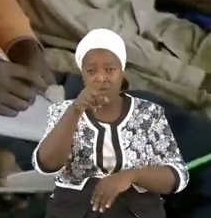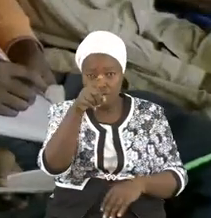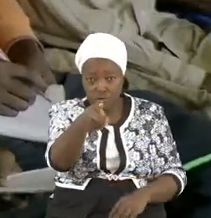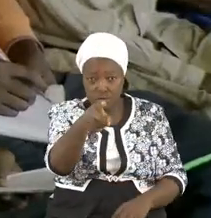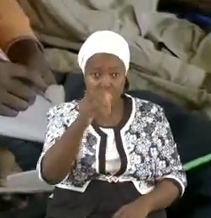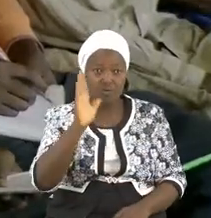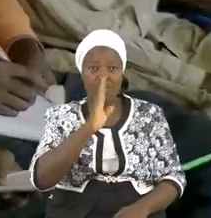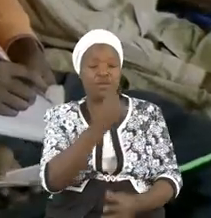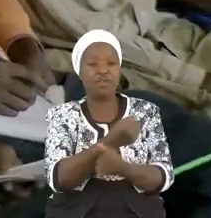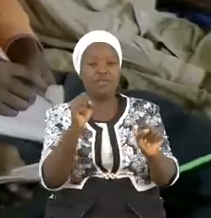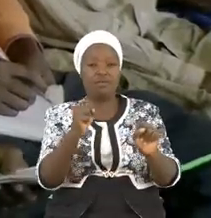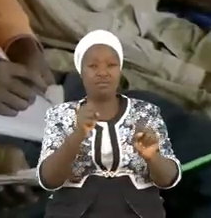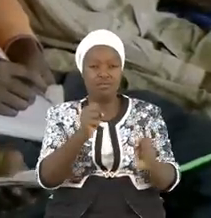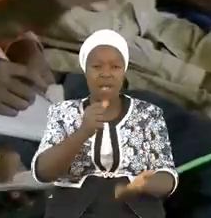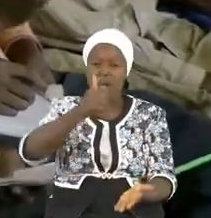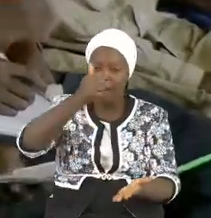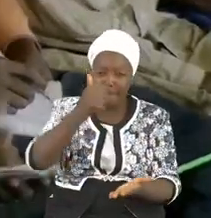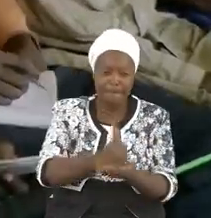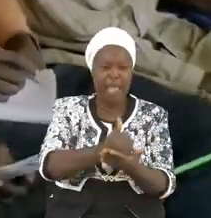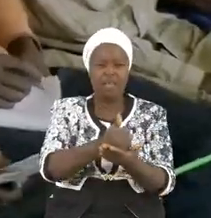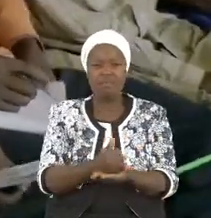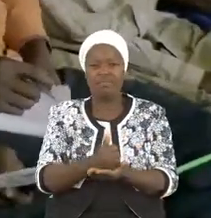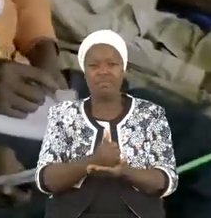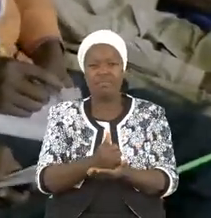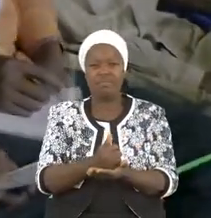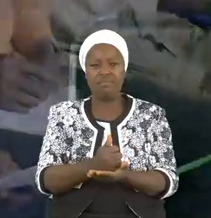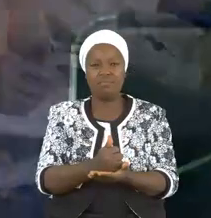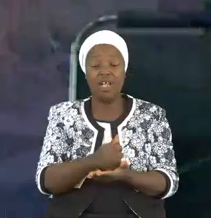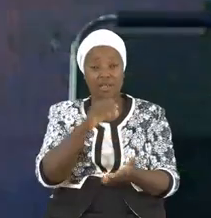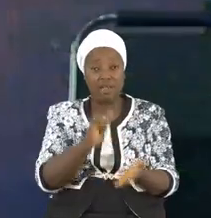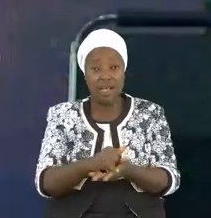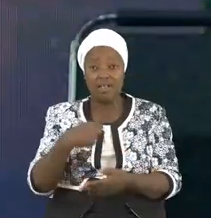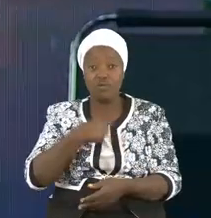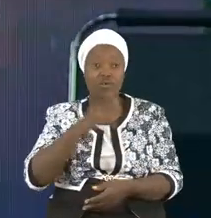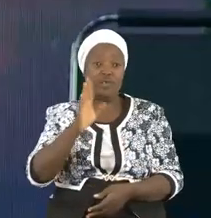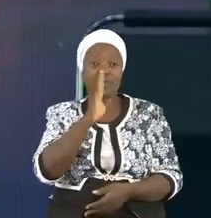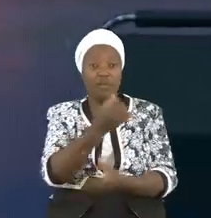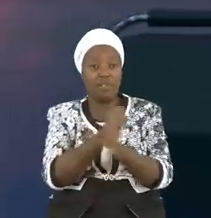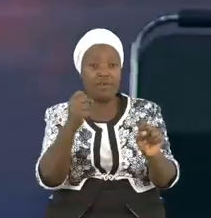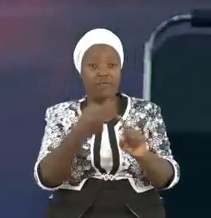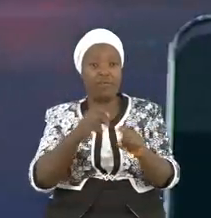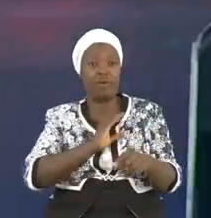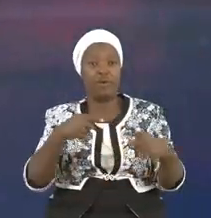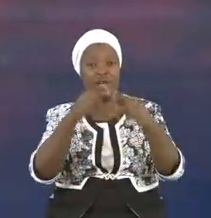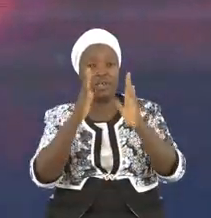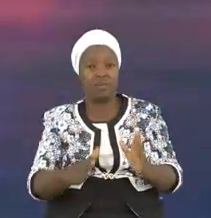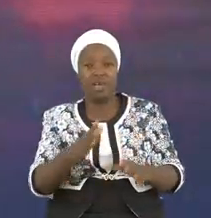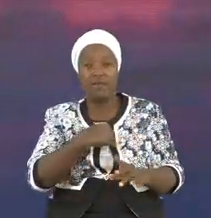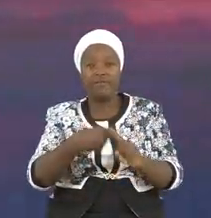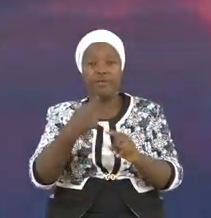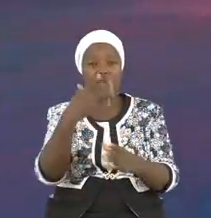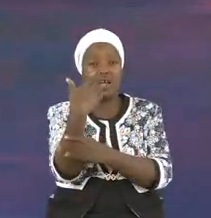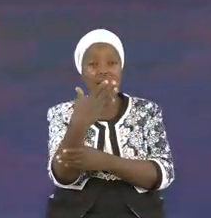Amen. That we shall be saved from our enemies and from the hands of